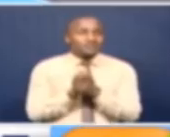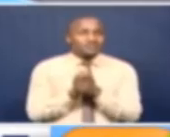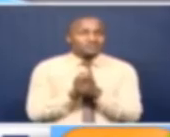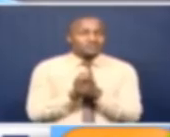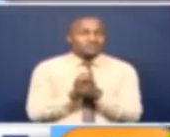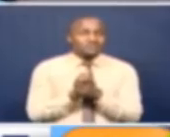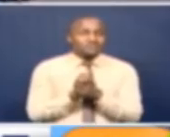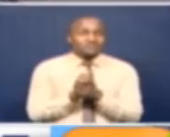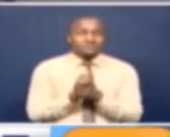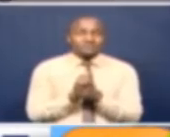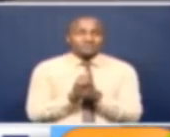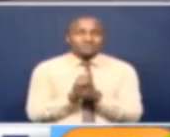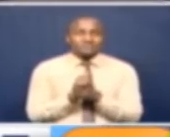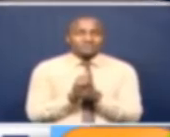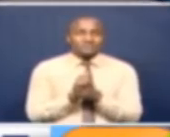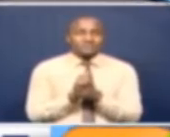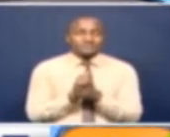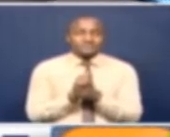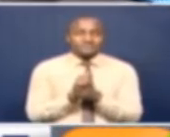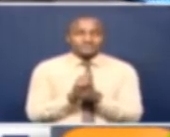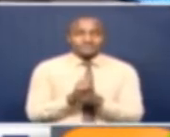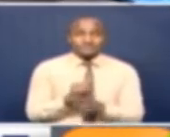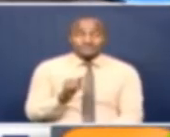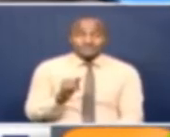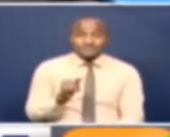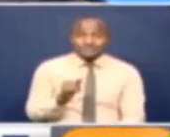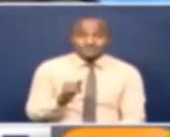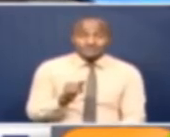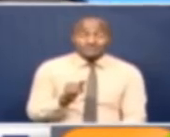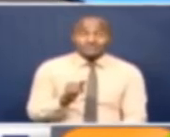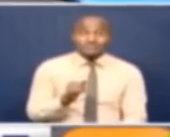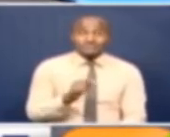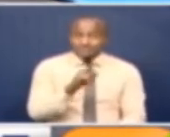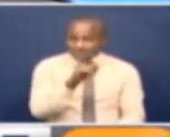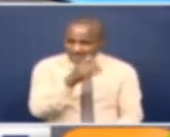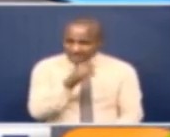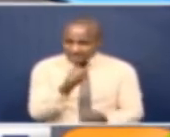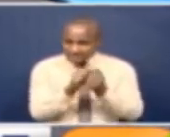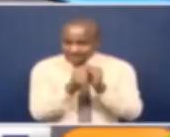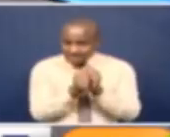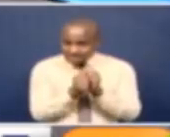No. It is not true. I will not let that get away. Let me correct him.